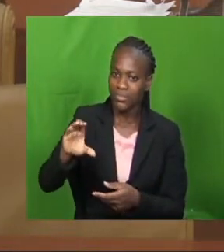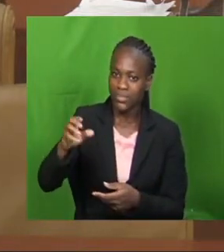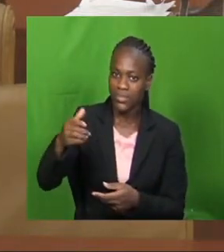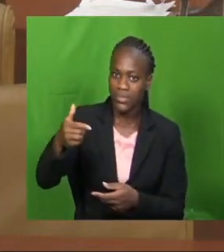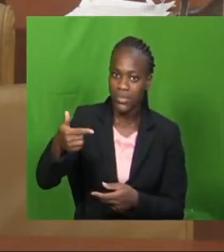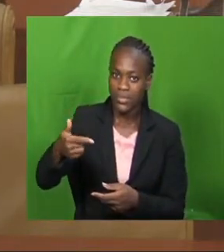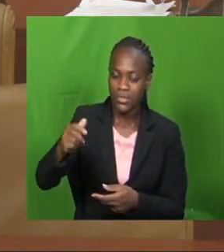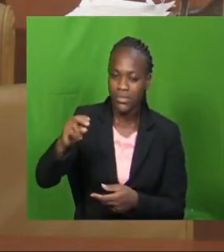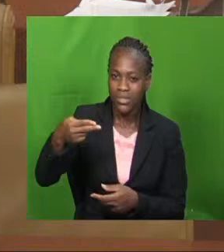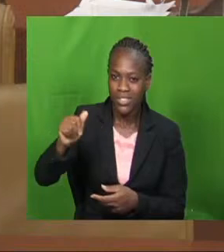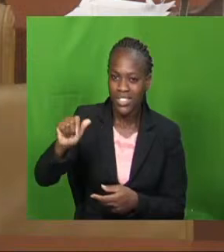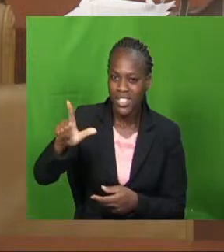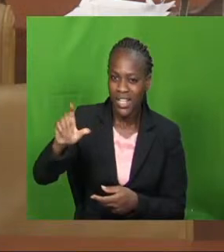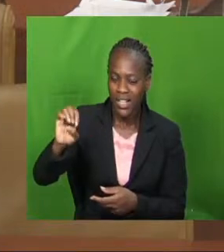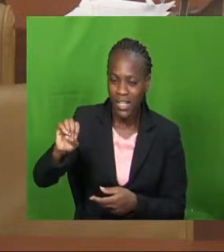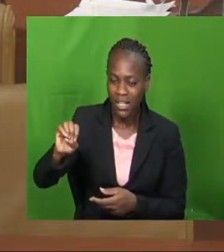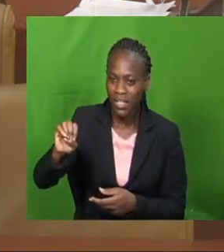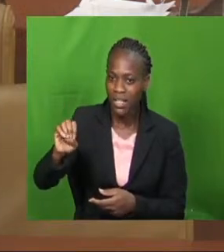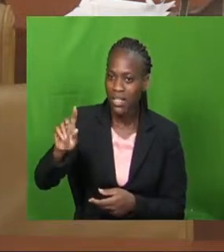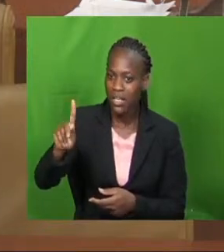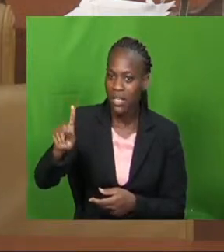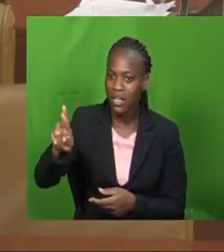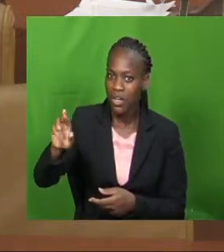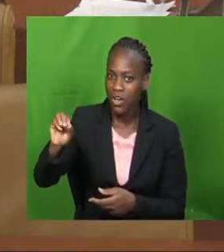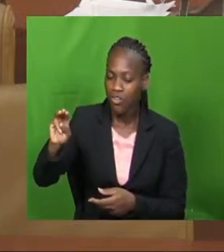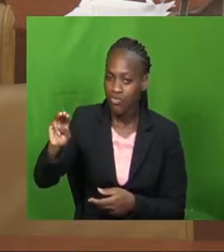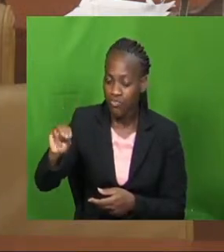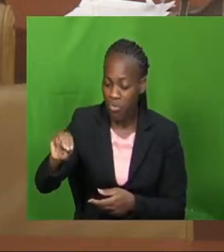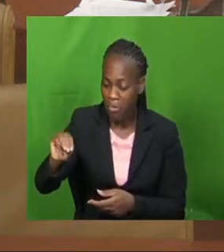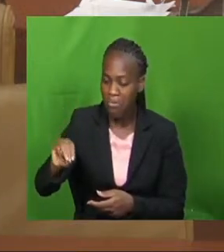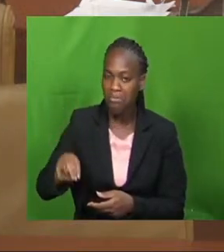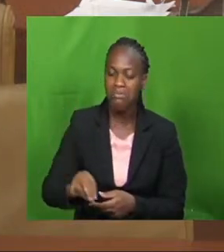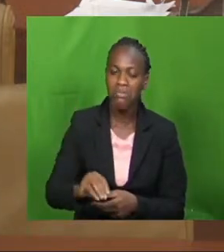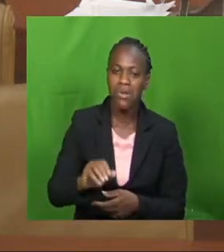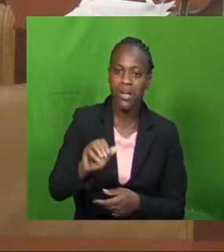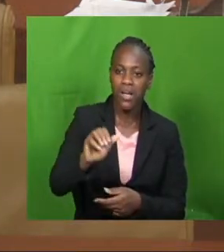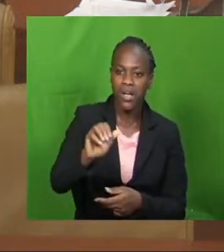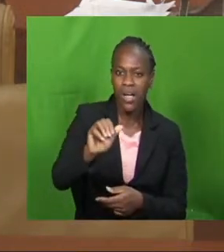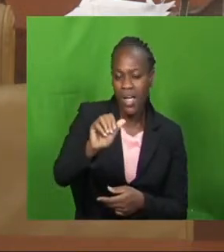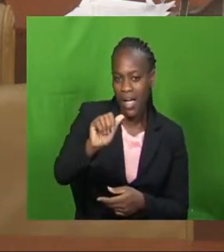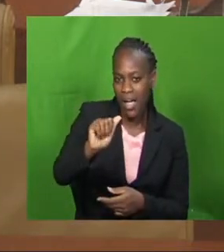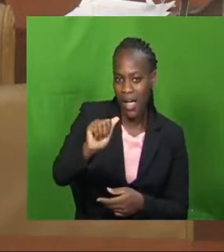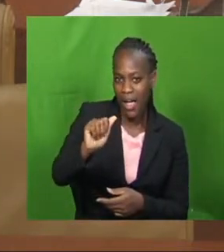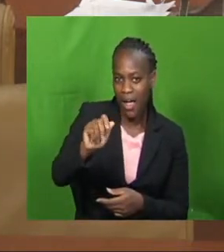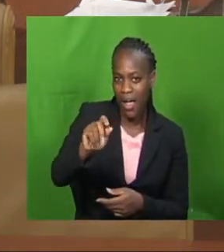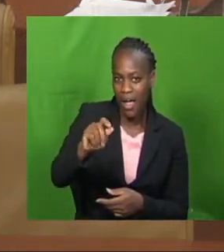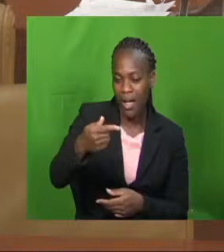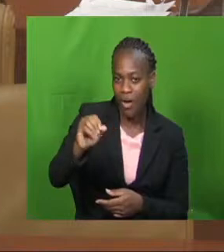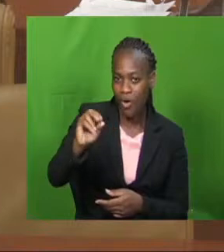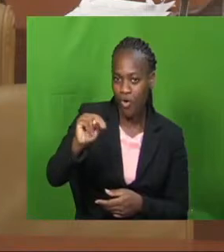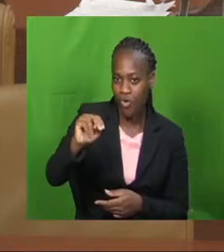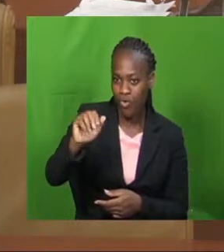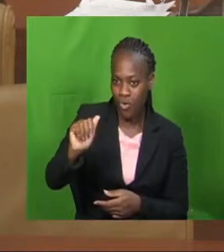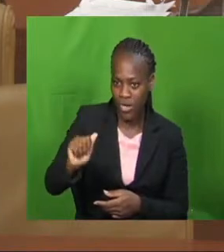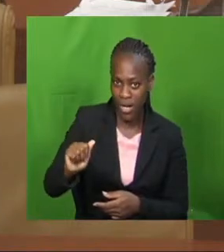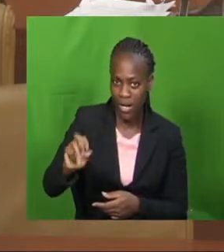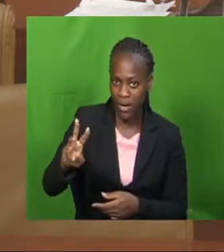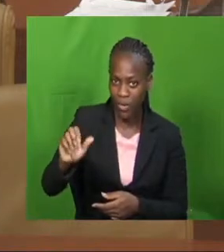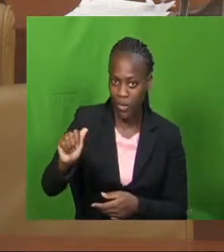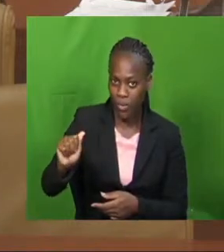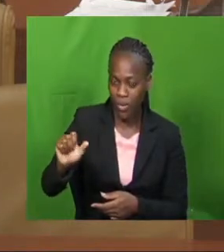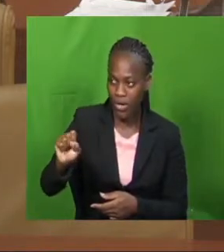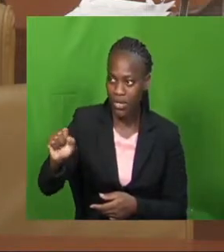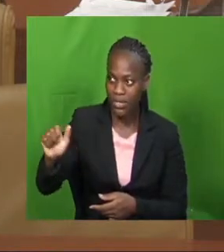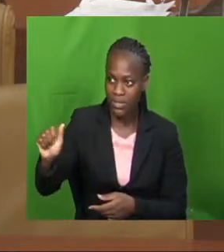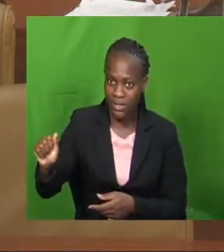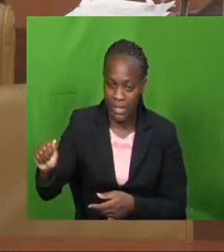Kwabedu, Mantrim, Aguna Wasa. You know, Aguna Wasa is part of the area that we are currently doing the